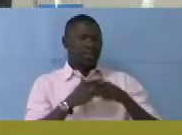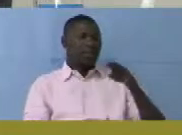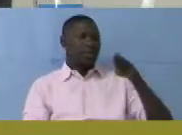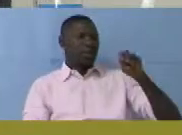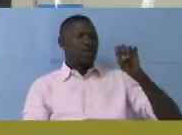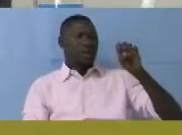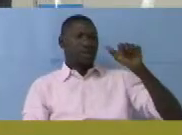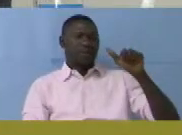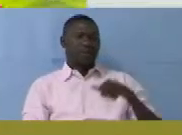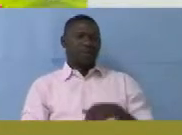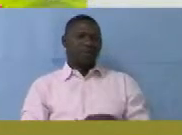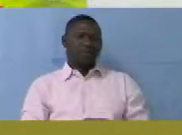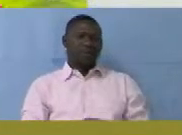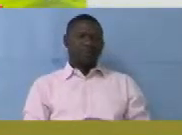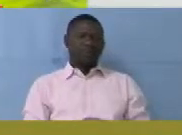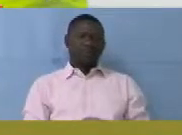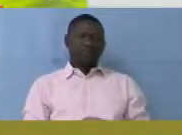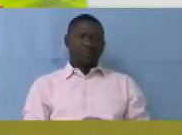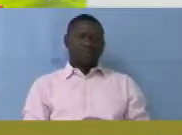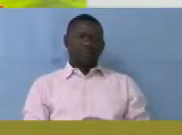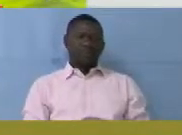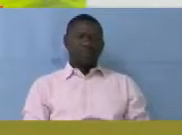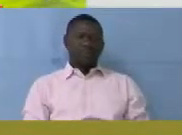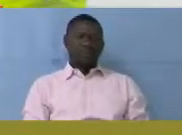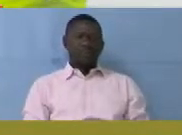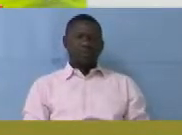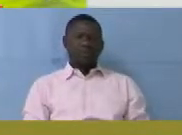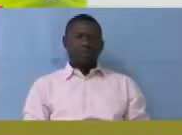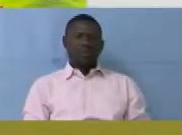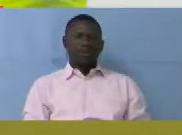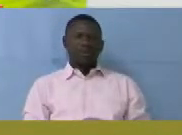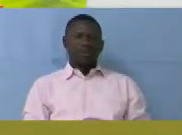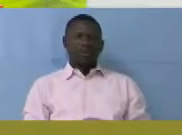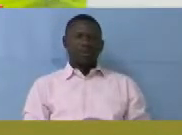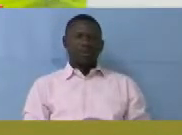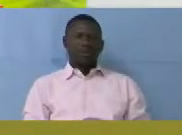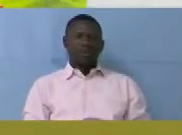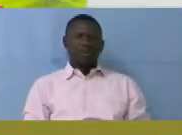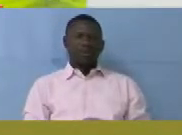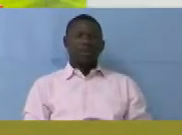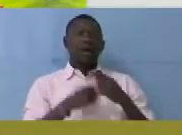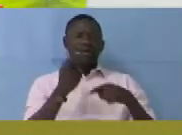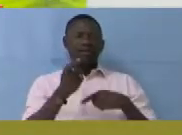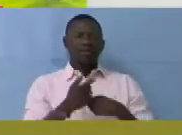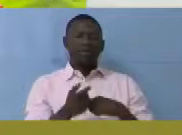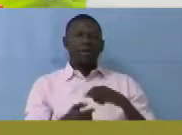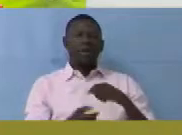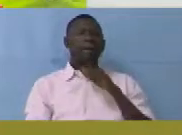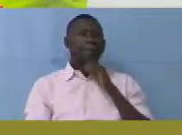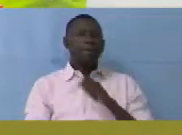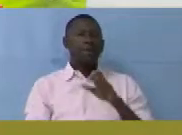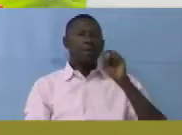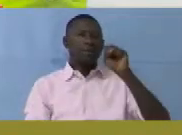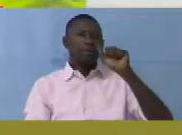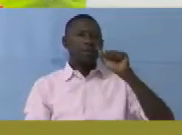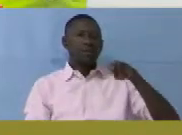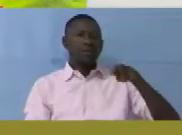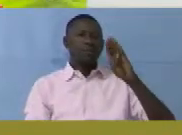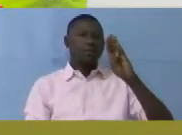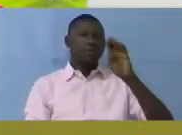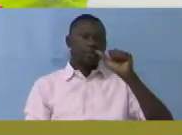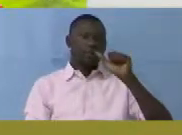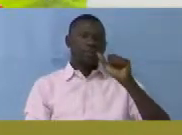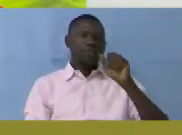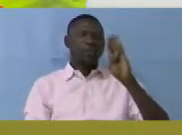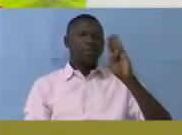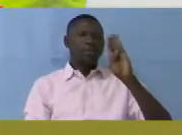NIA. So when Sambaba was appointed. Rie Sambaba Tombo. As Director General of the NIA. Kaka Director